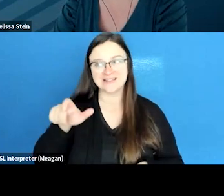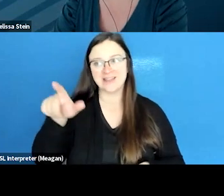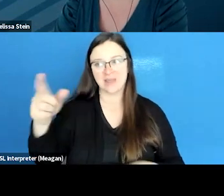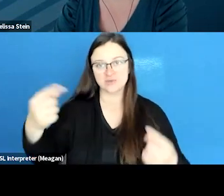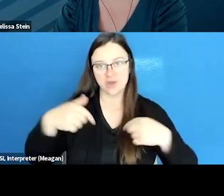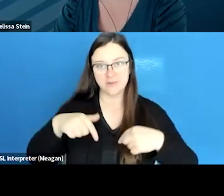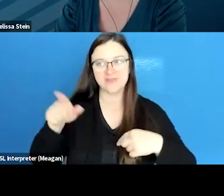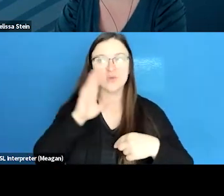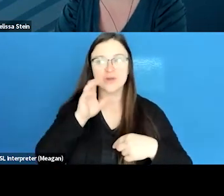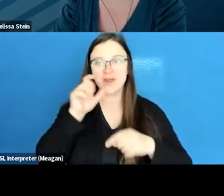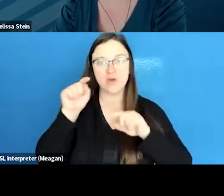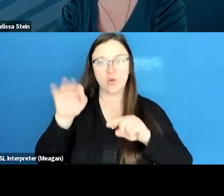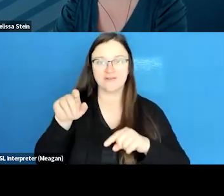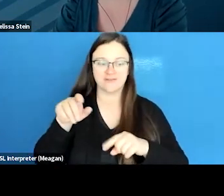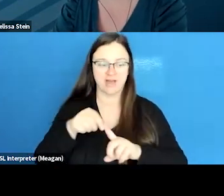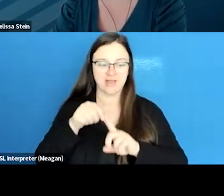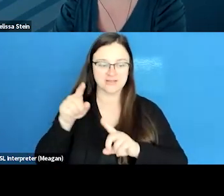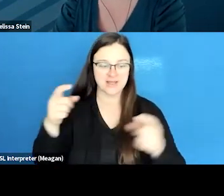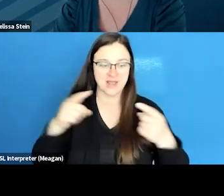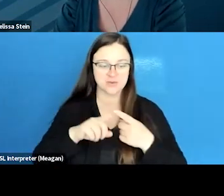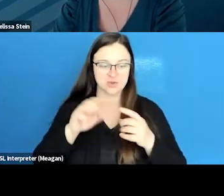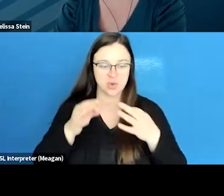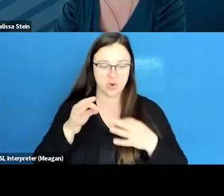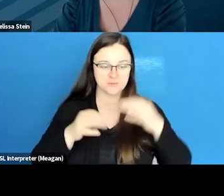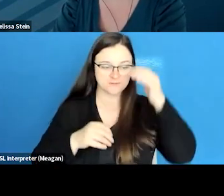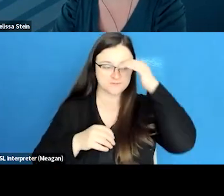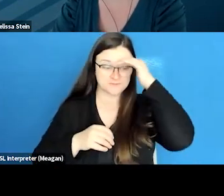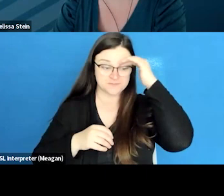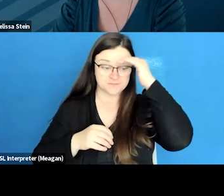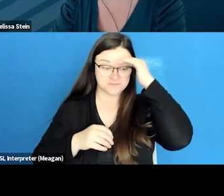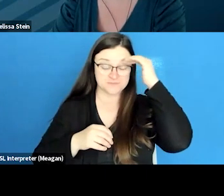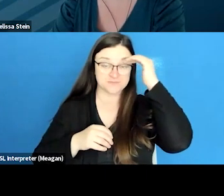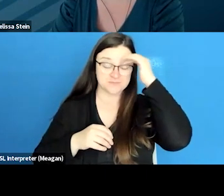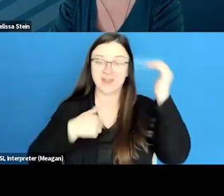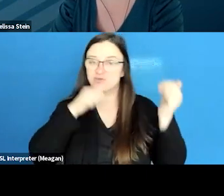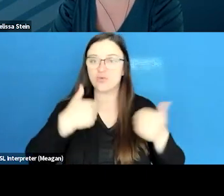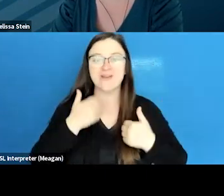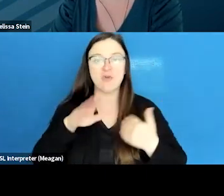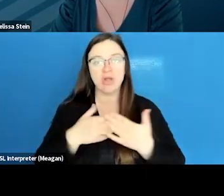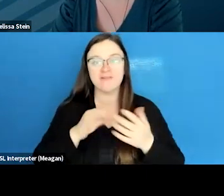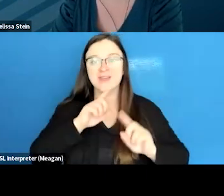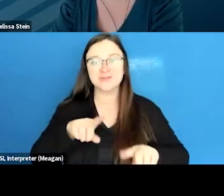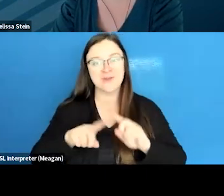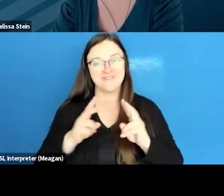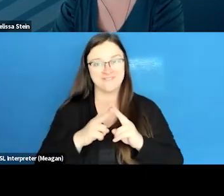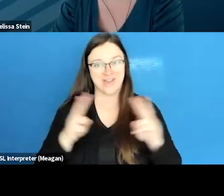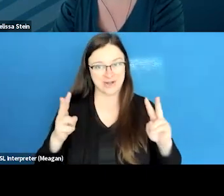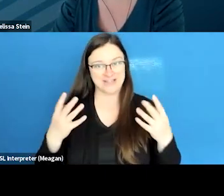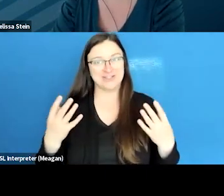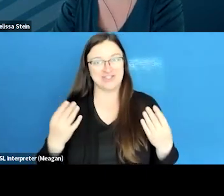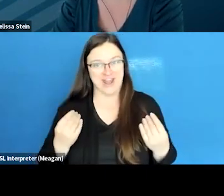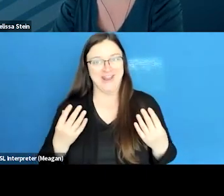I would say very delicately is how you address that. I don't have all the answers, but very delicately. So I had to, again,